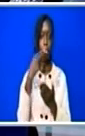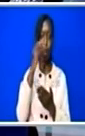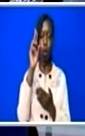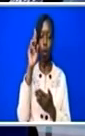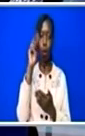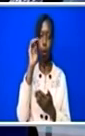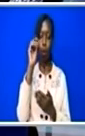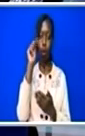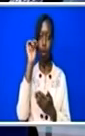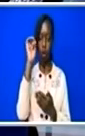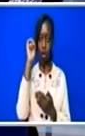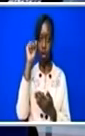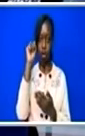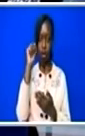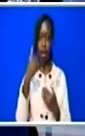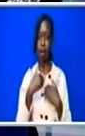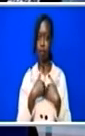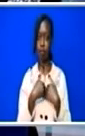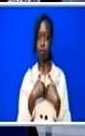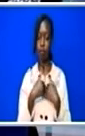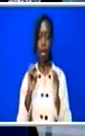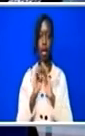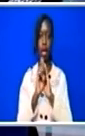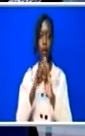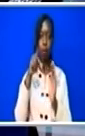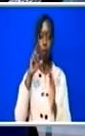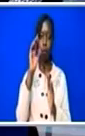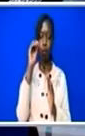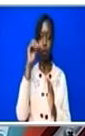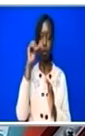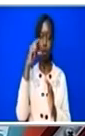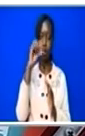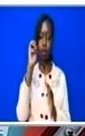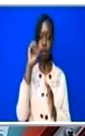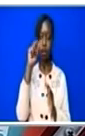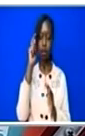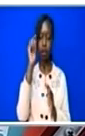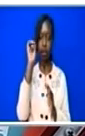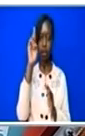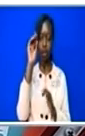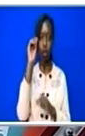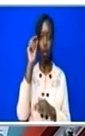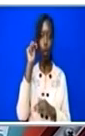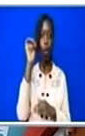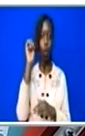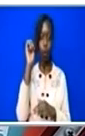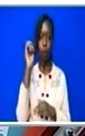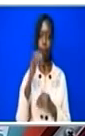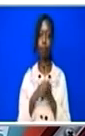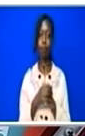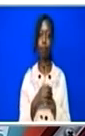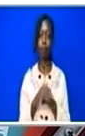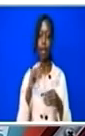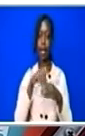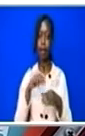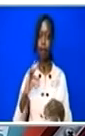of steroids, like the progesterone hormone in the menstrual cycle. That is in females. Yes,